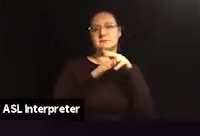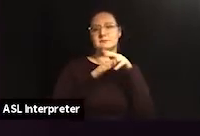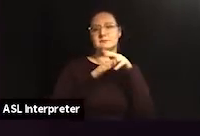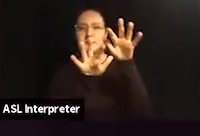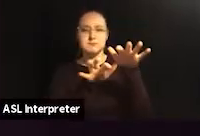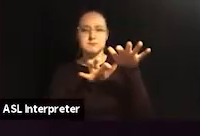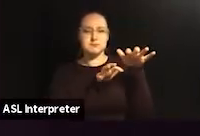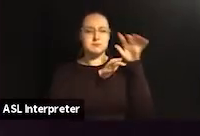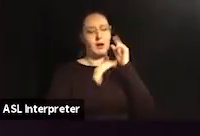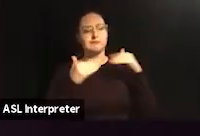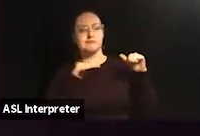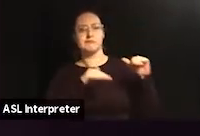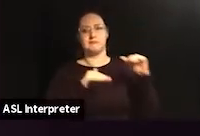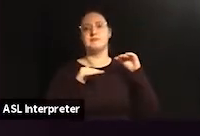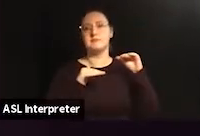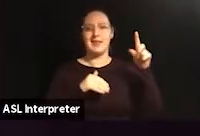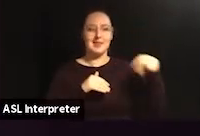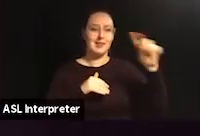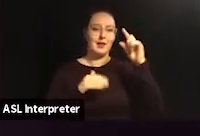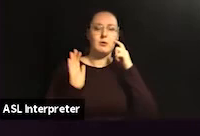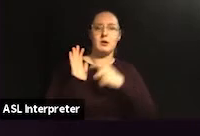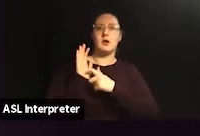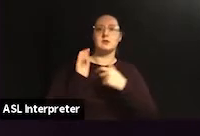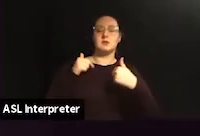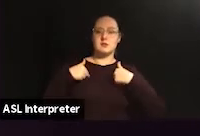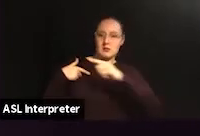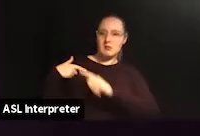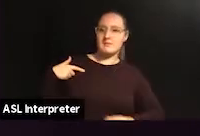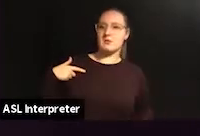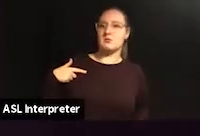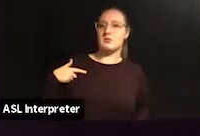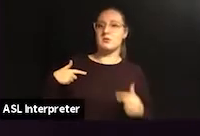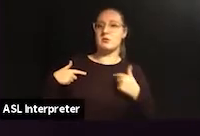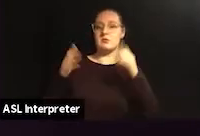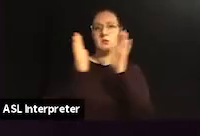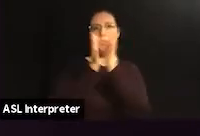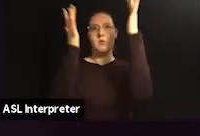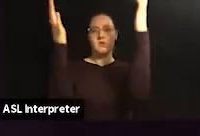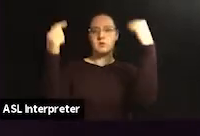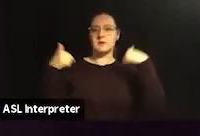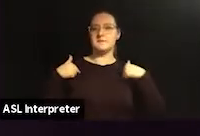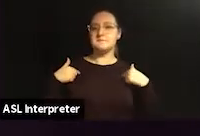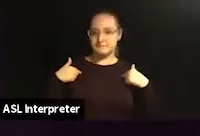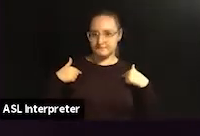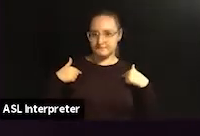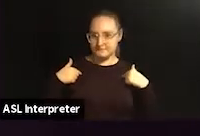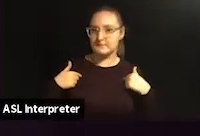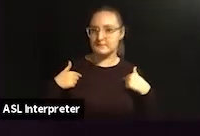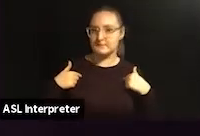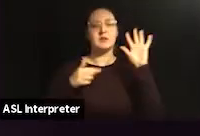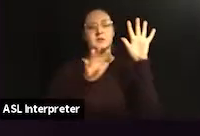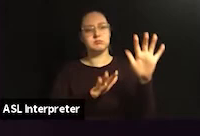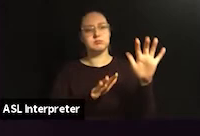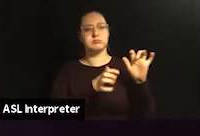the Egyptians shall know that I am the Lord when I have gained glory for myself over Pharaoh, his chariots, and his chariot